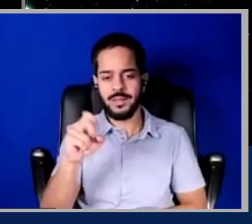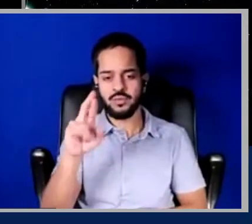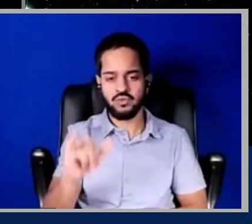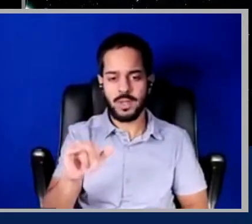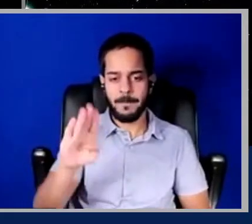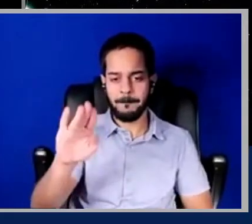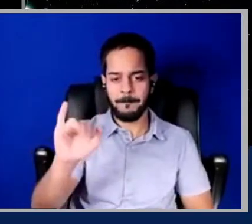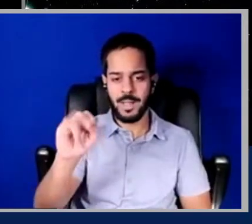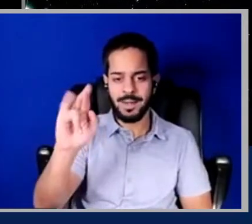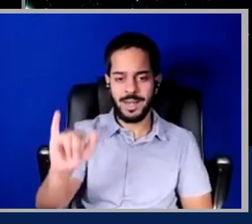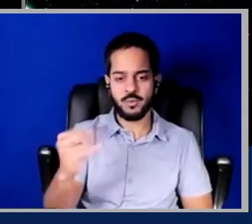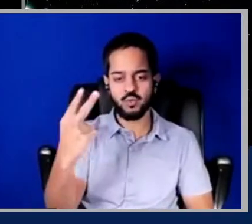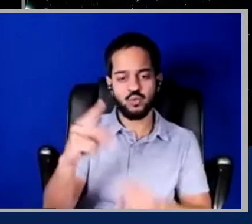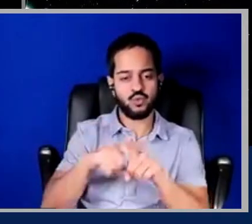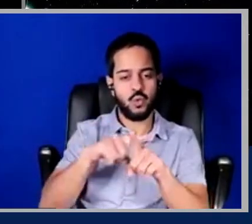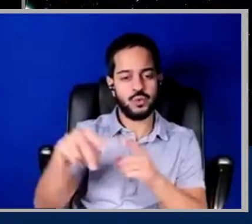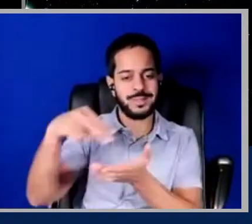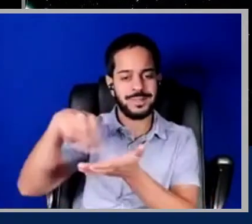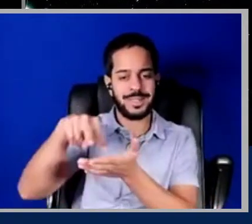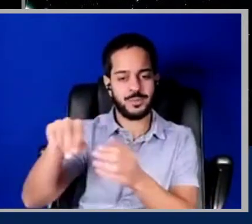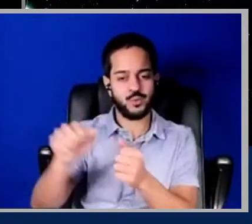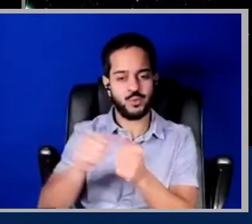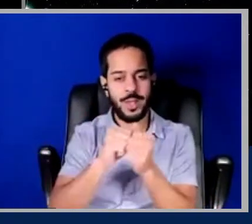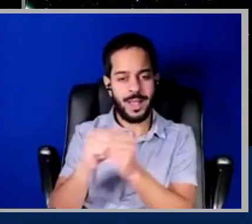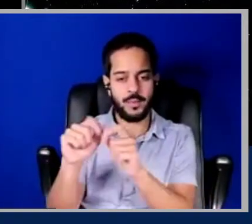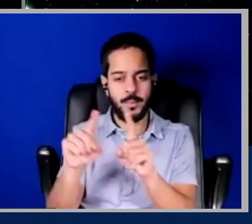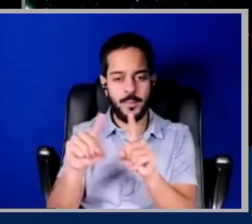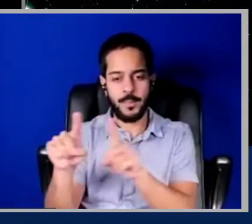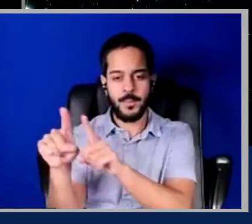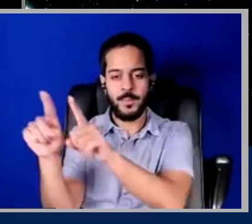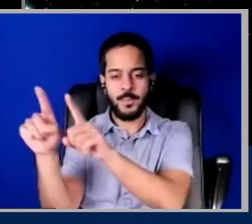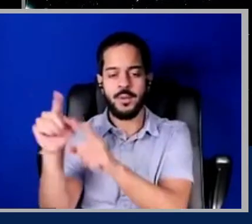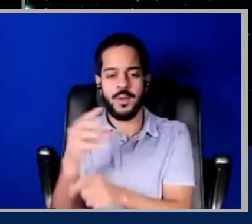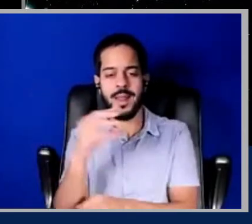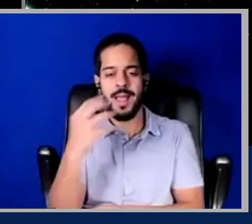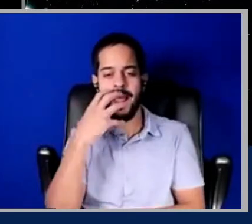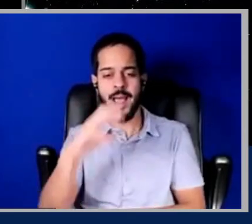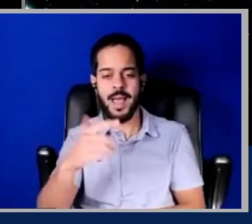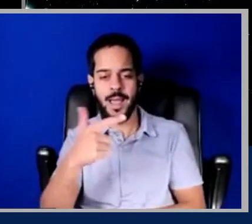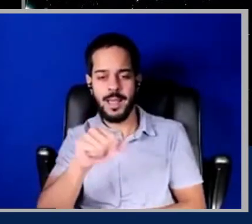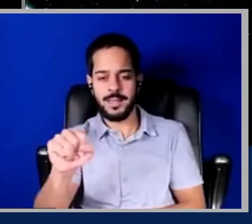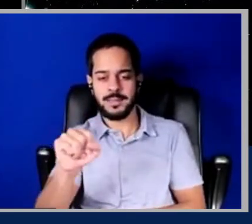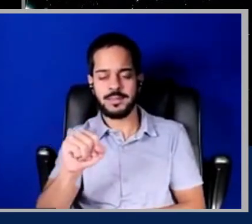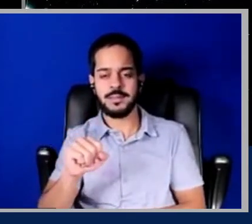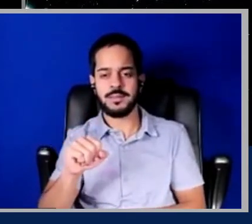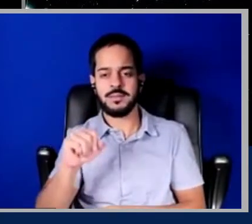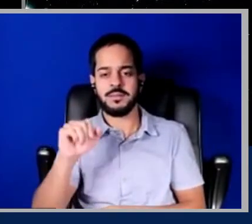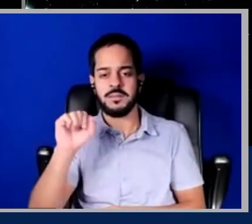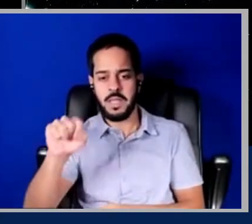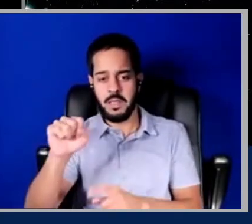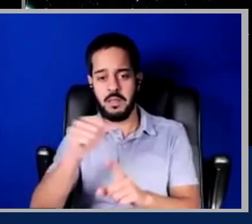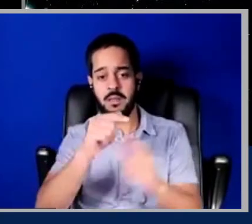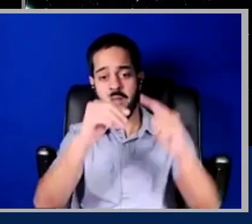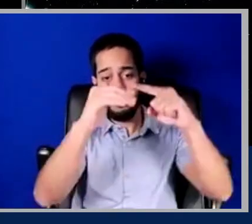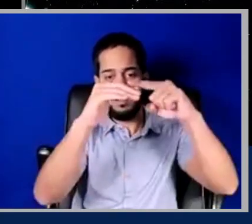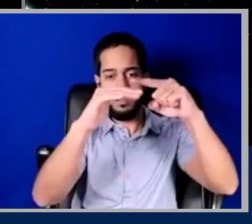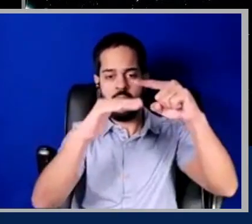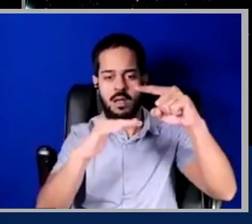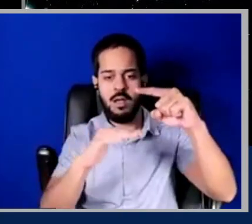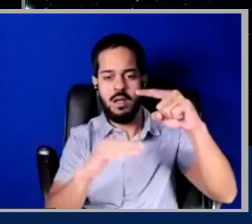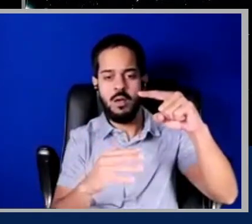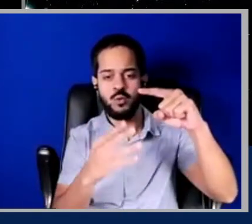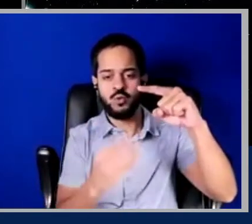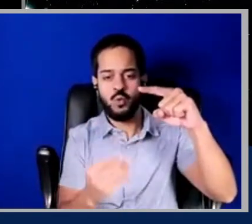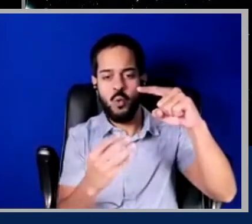2 stars dancing together, and some really hot gas. And then you'll hear probably all the way down to that softer bass